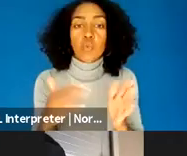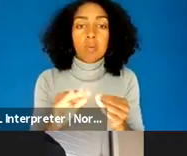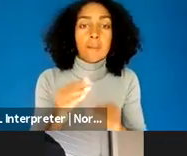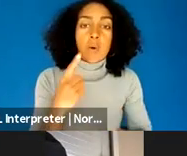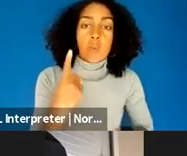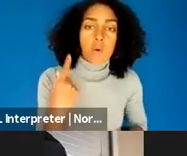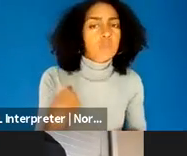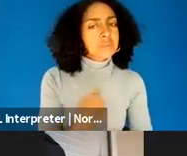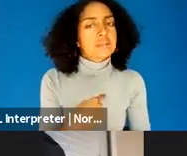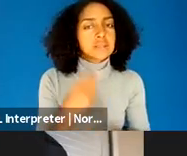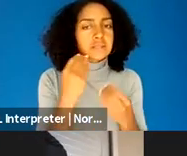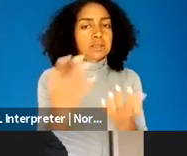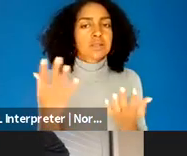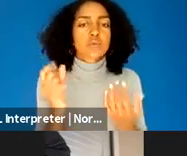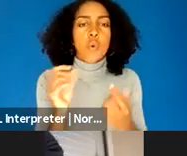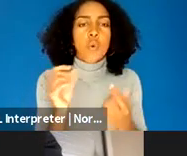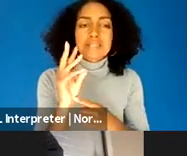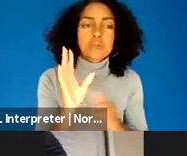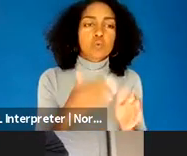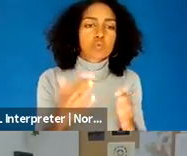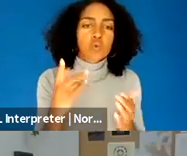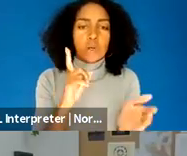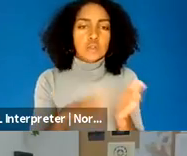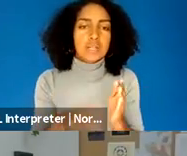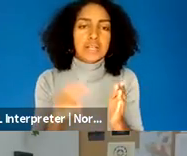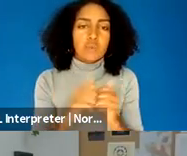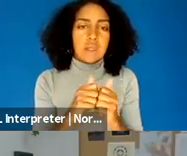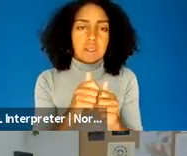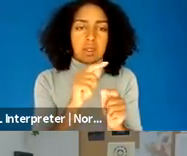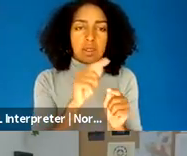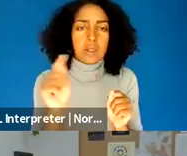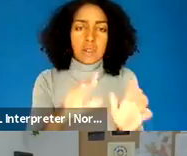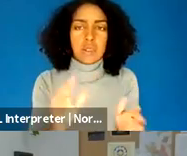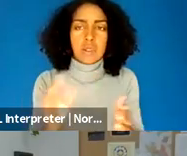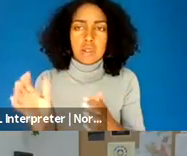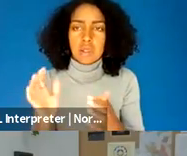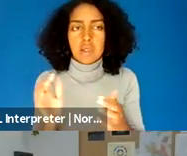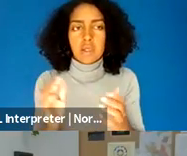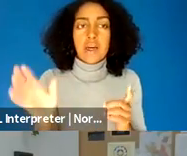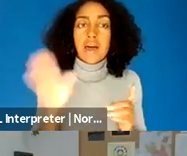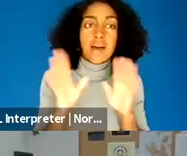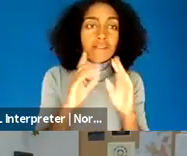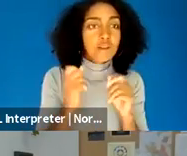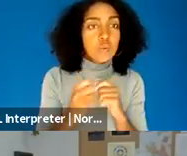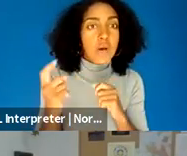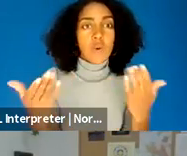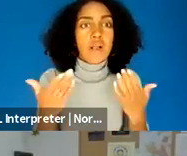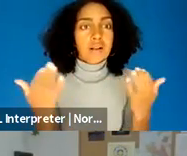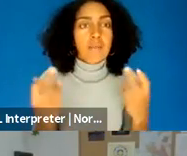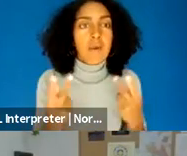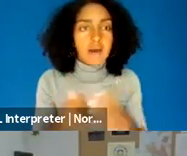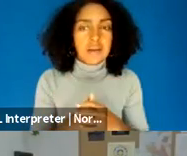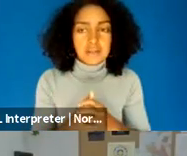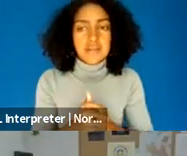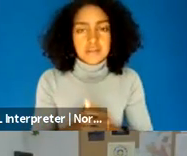start with, so 6 rooms that you want to check in with. Okay. Hi, everybody. Welcome back.